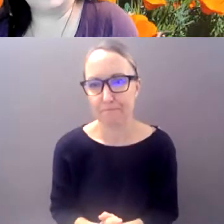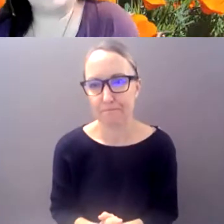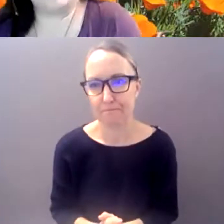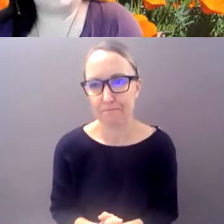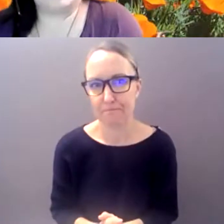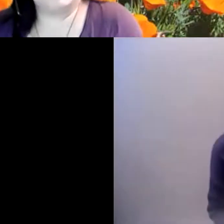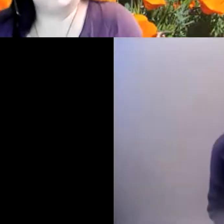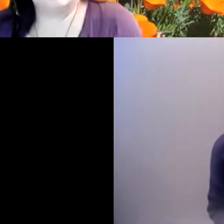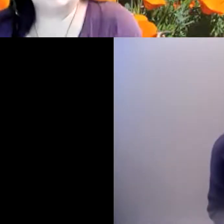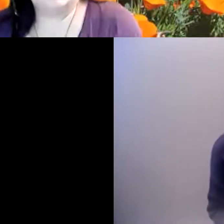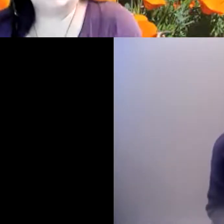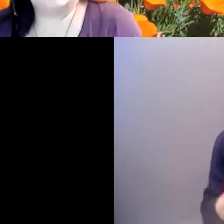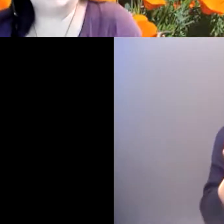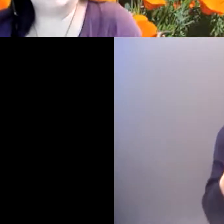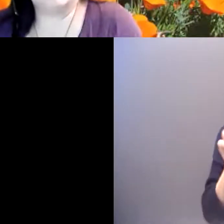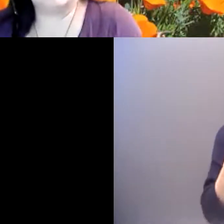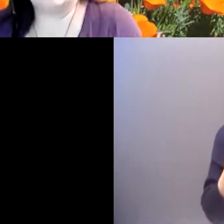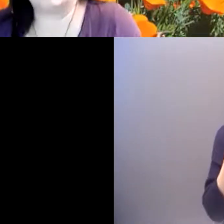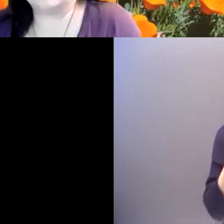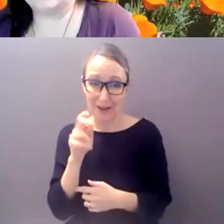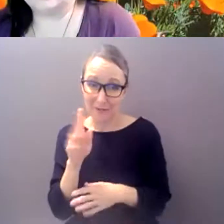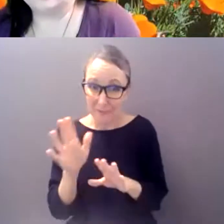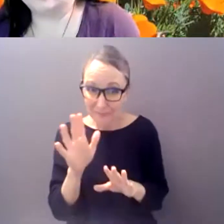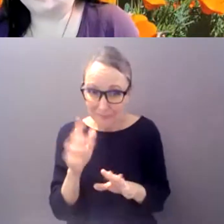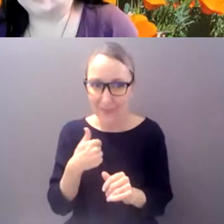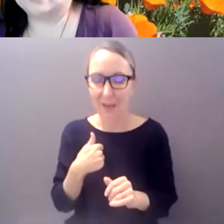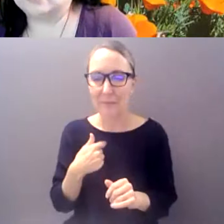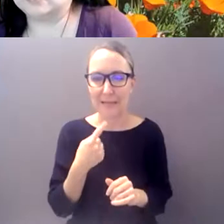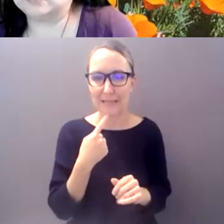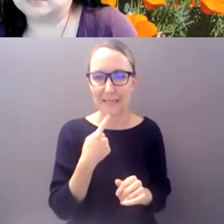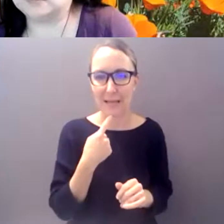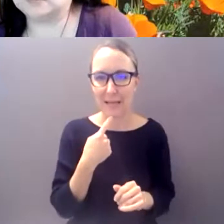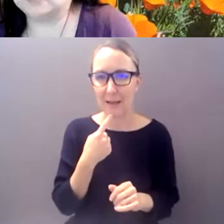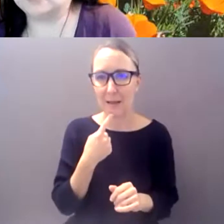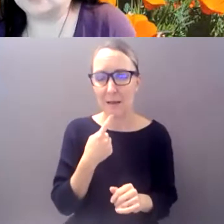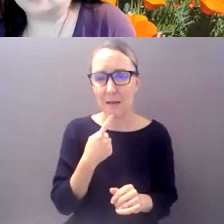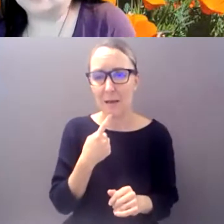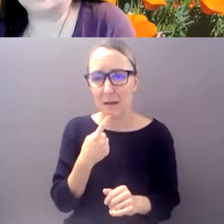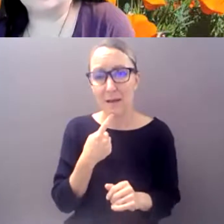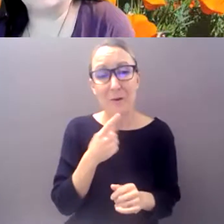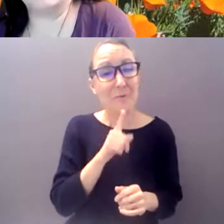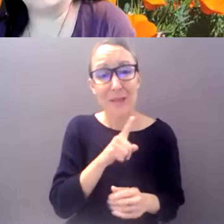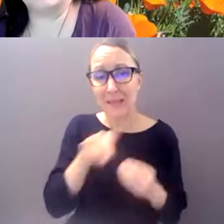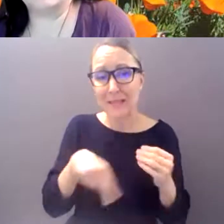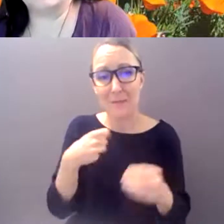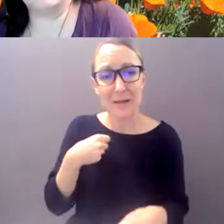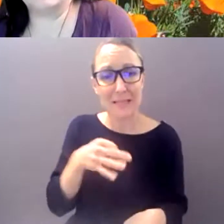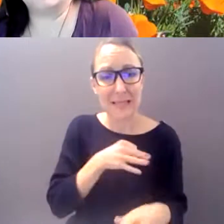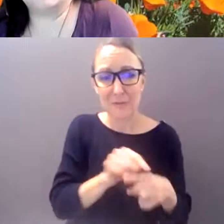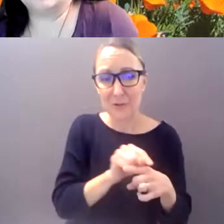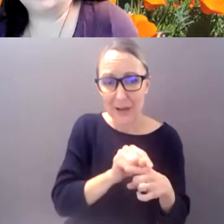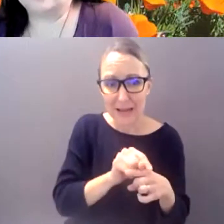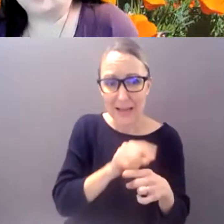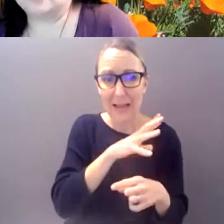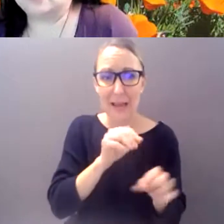I'm going to be a little provocative, and I'm going to say that it's really about staff training and capacity building in our systems